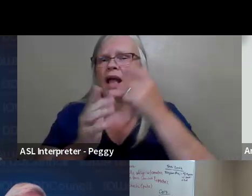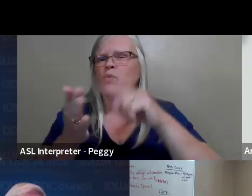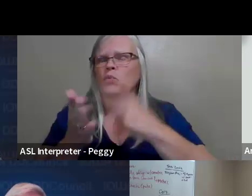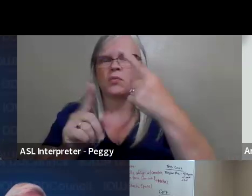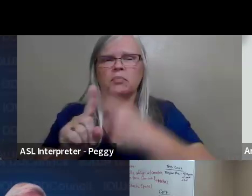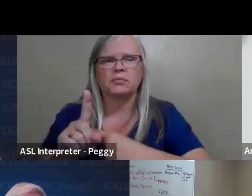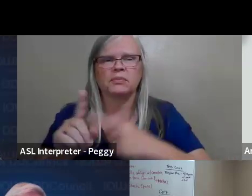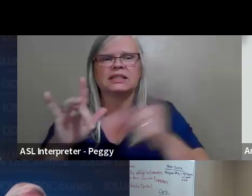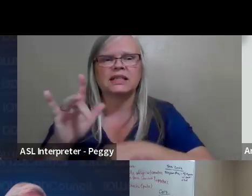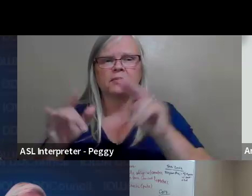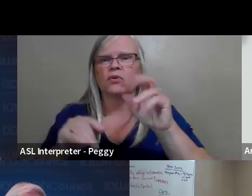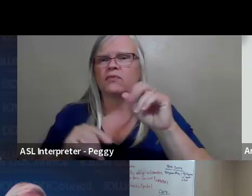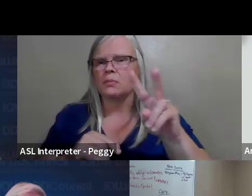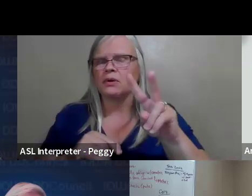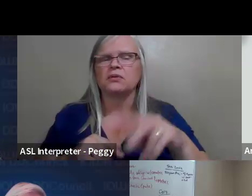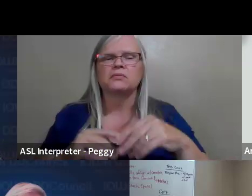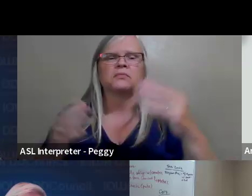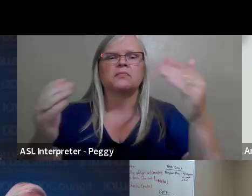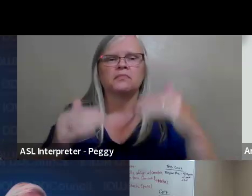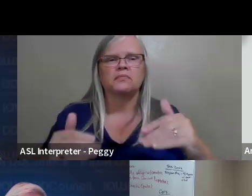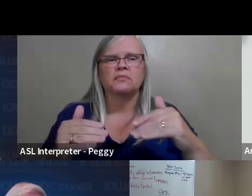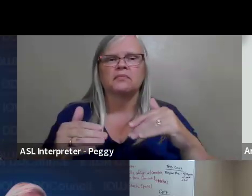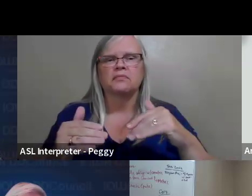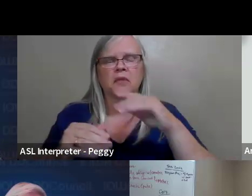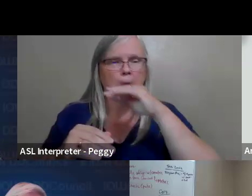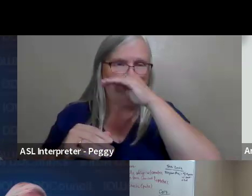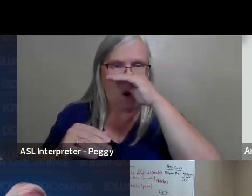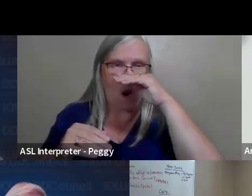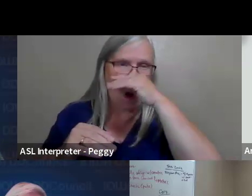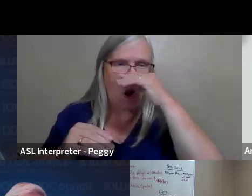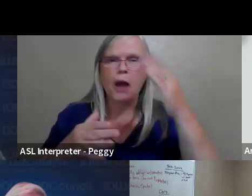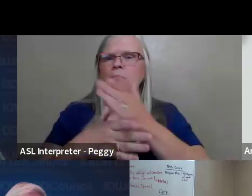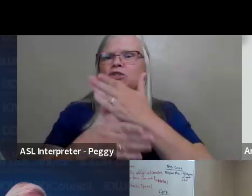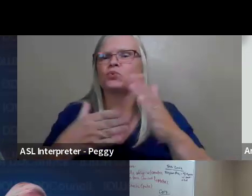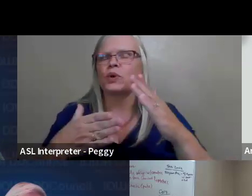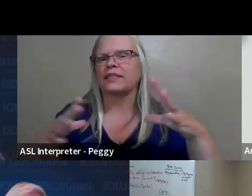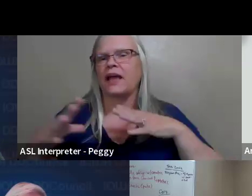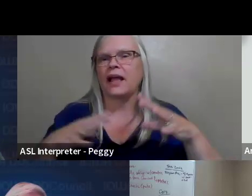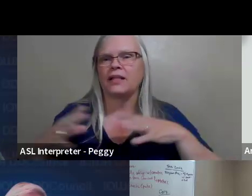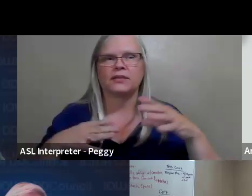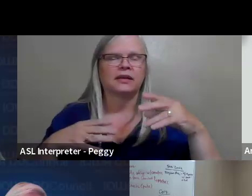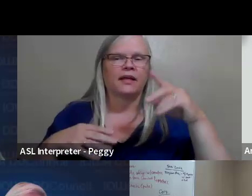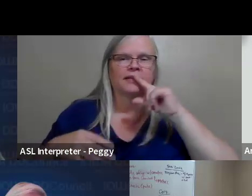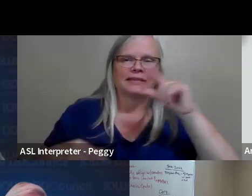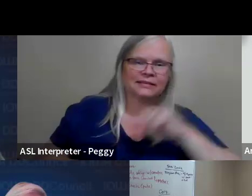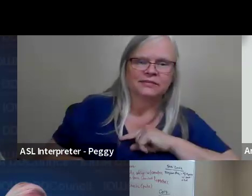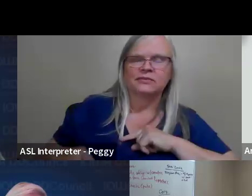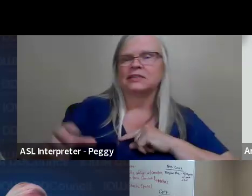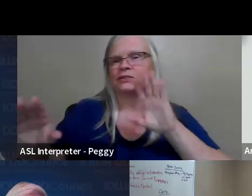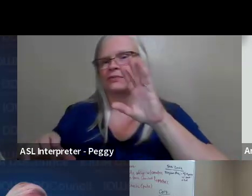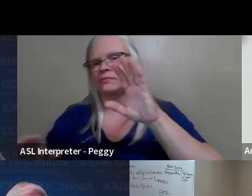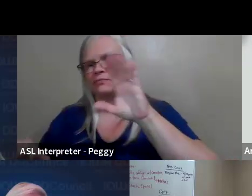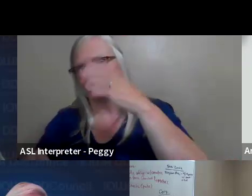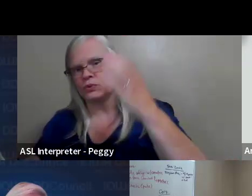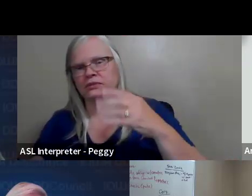We skip November, kind of do a between the holidays one and December 5th. So,